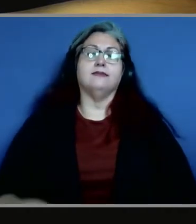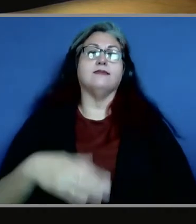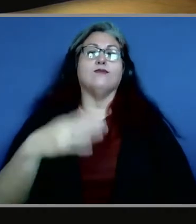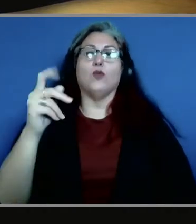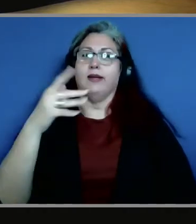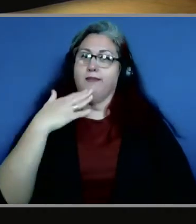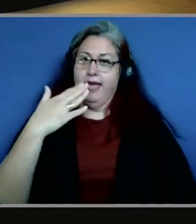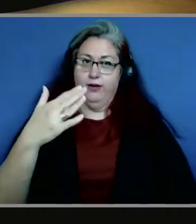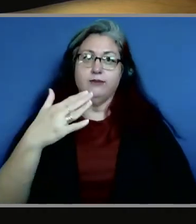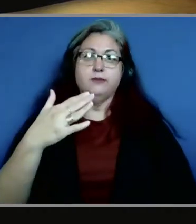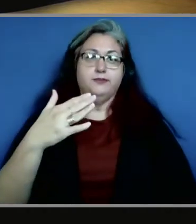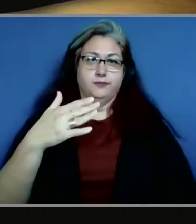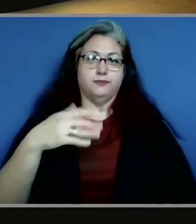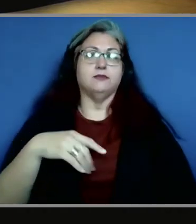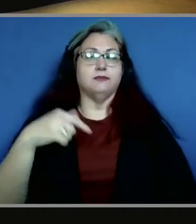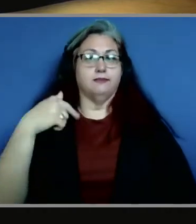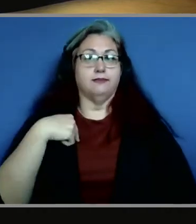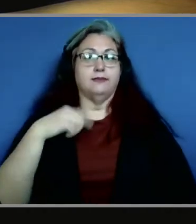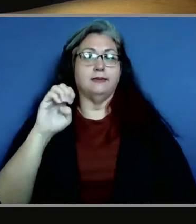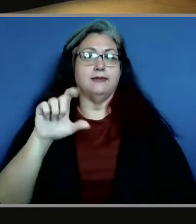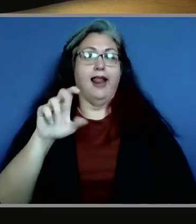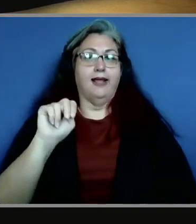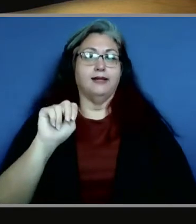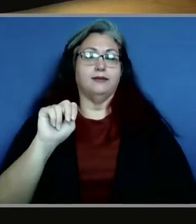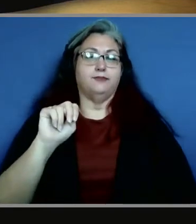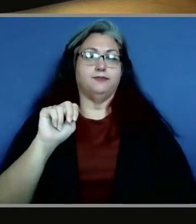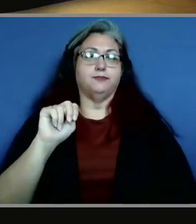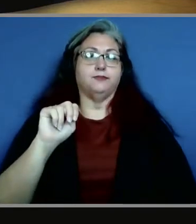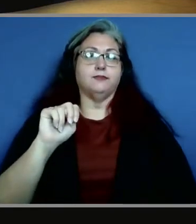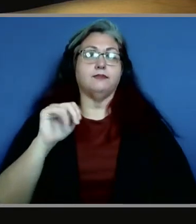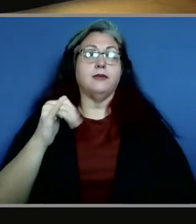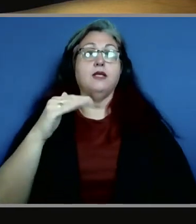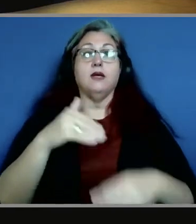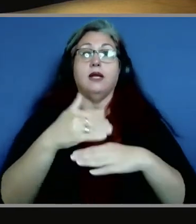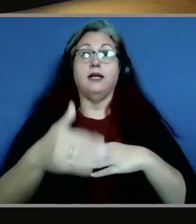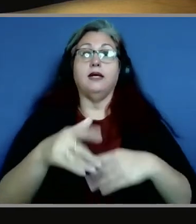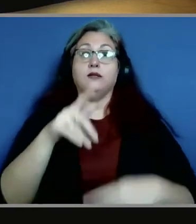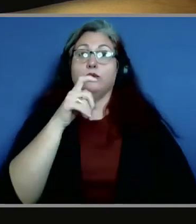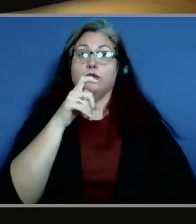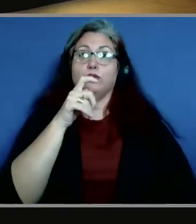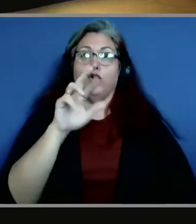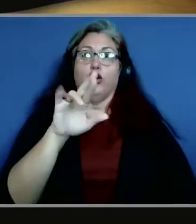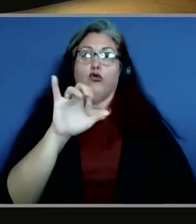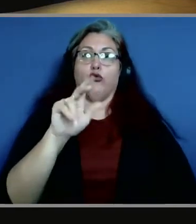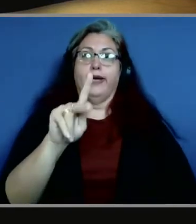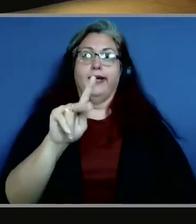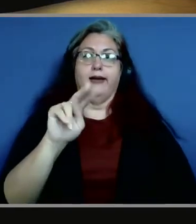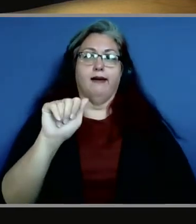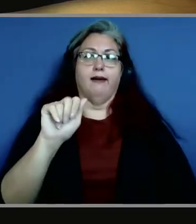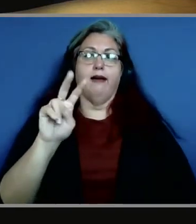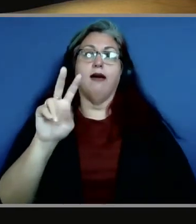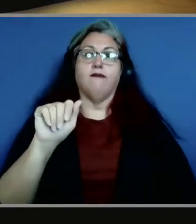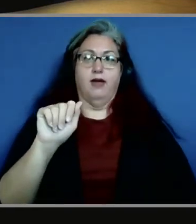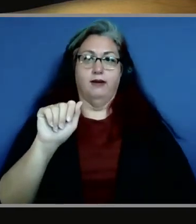Thank you. This is Ellen. Let's go now to Rick Nava.